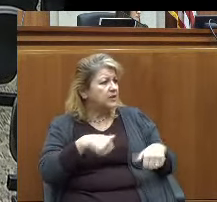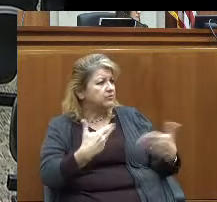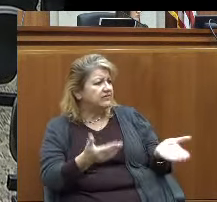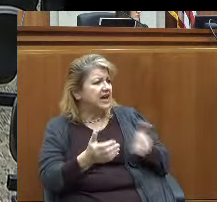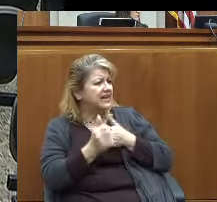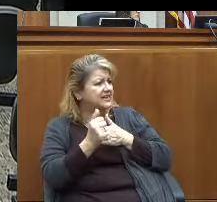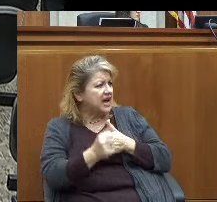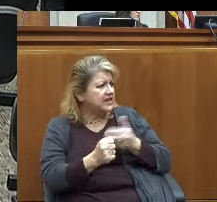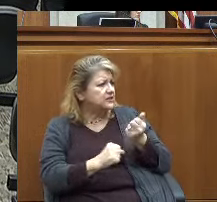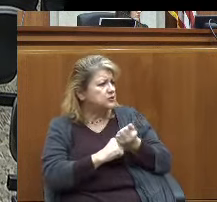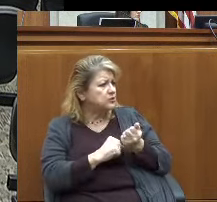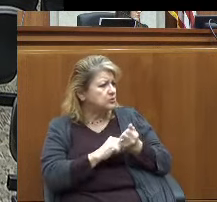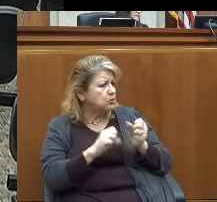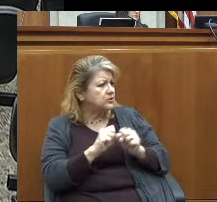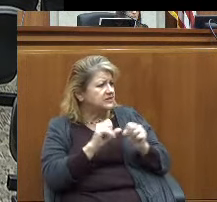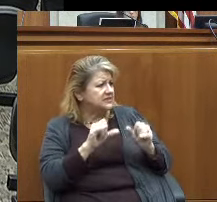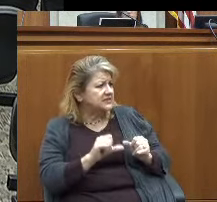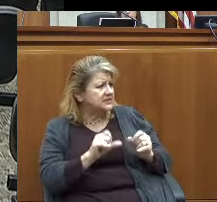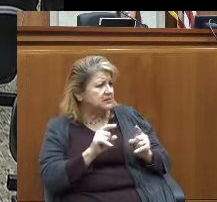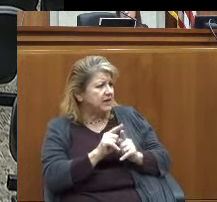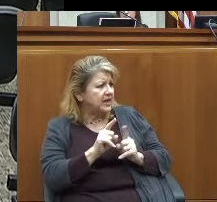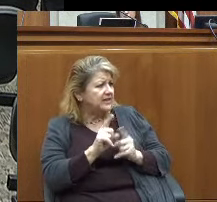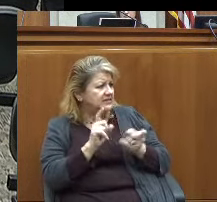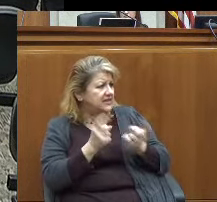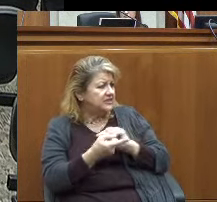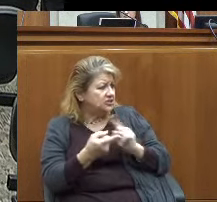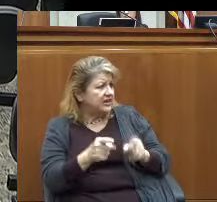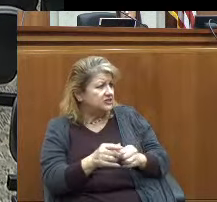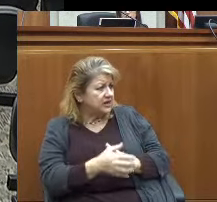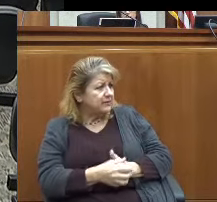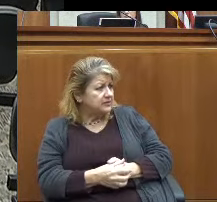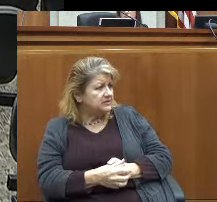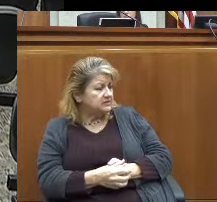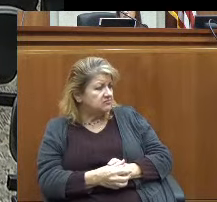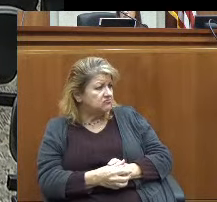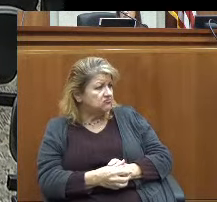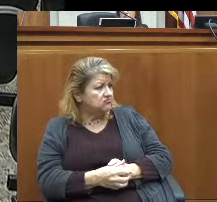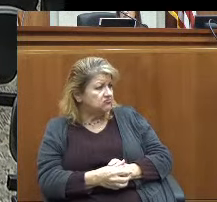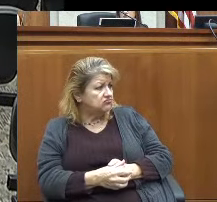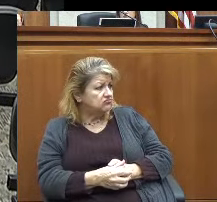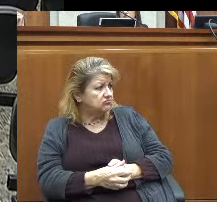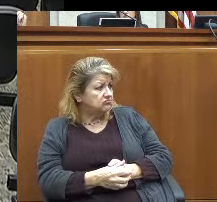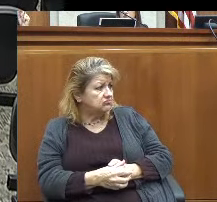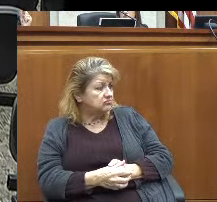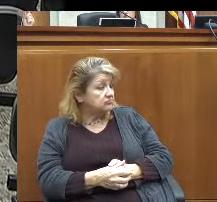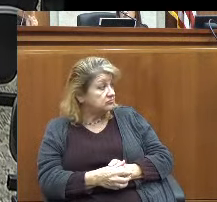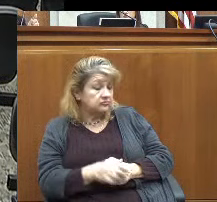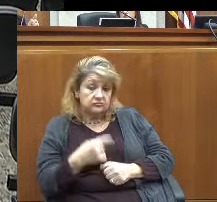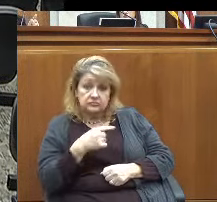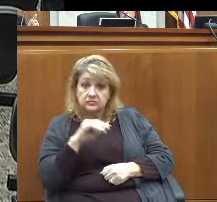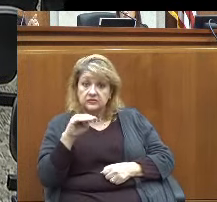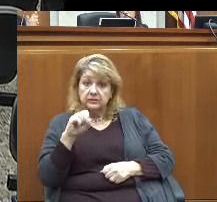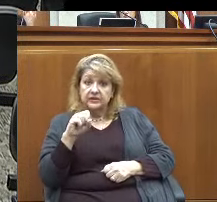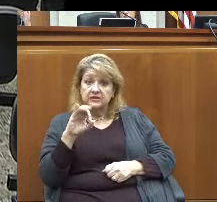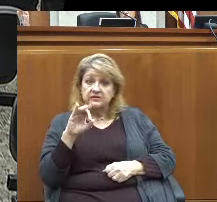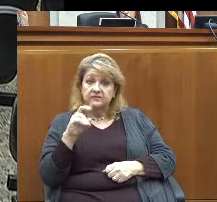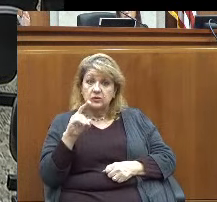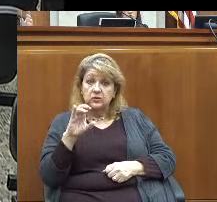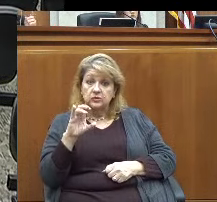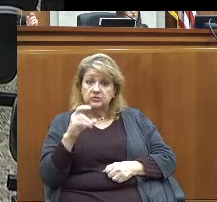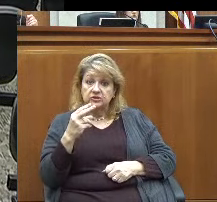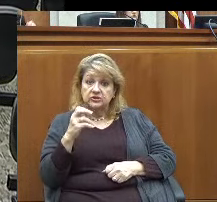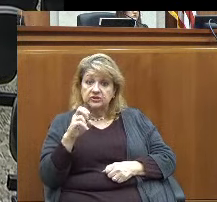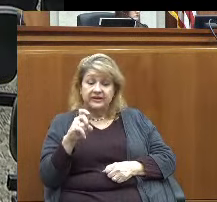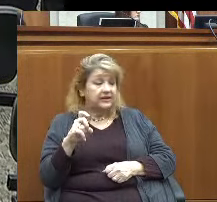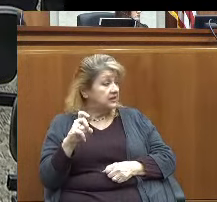to support systems on this as if the change happens. Convictions, like how many convictions? You had a question about